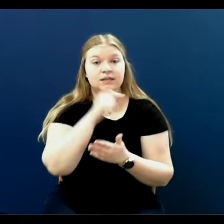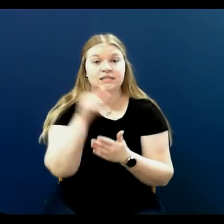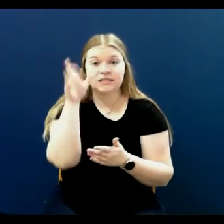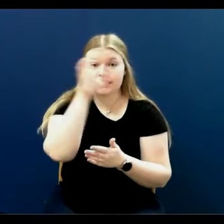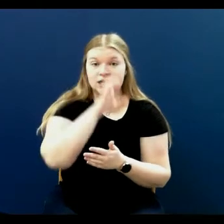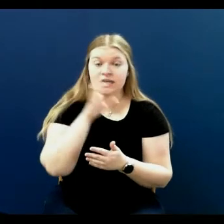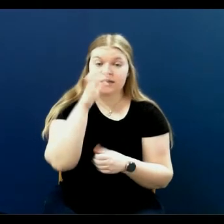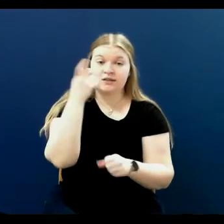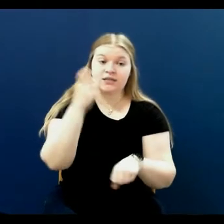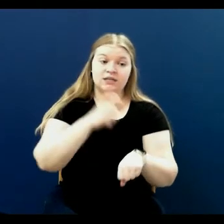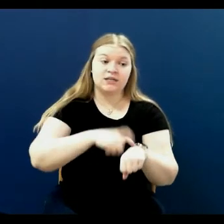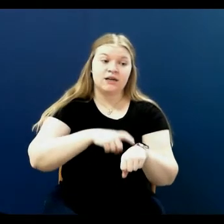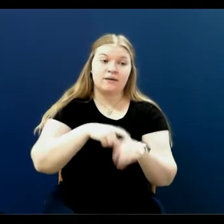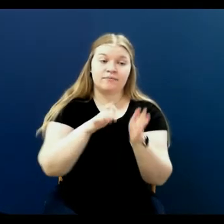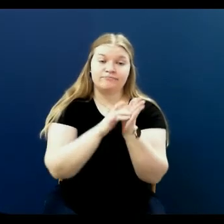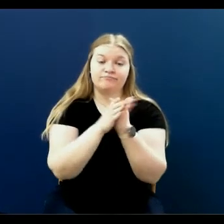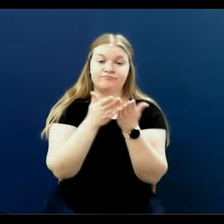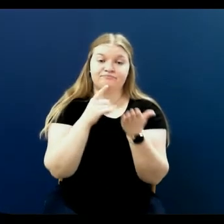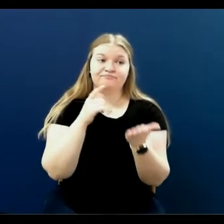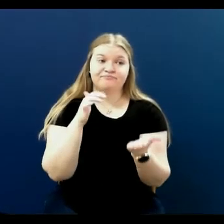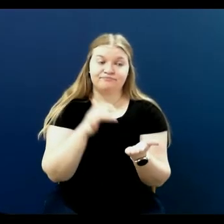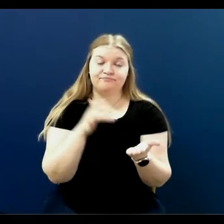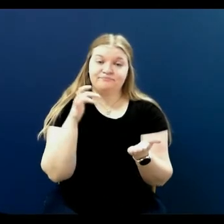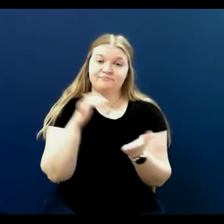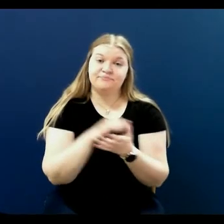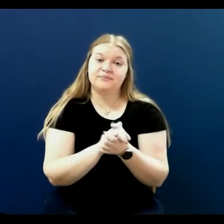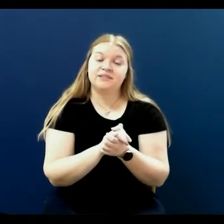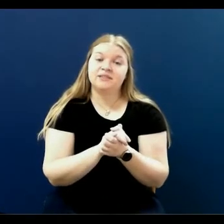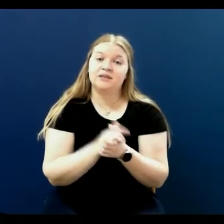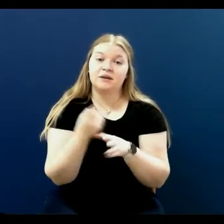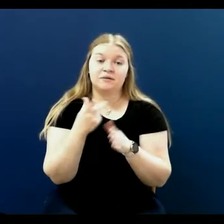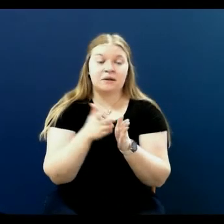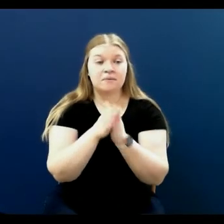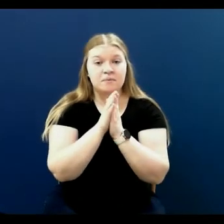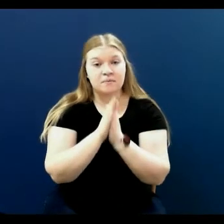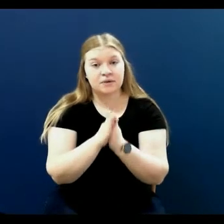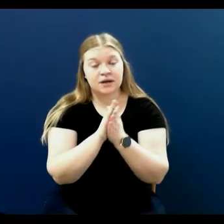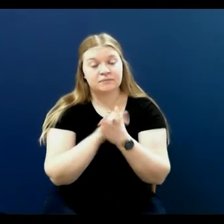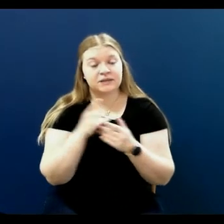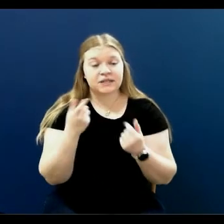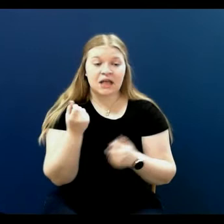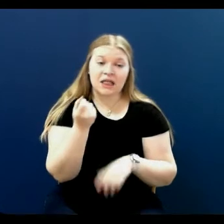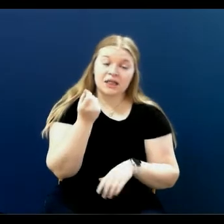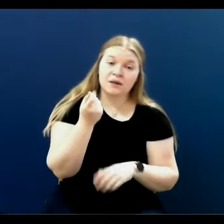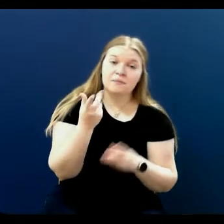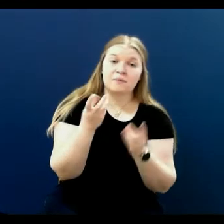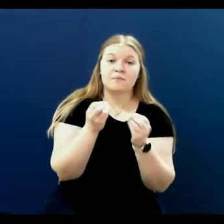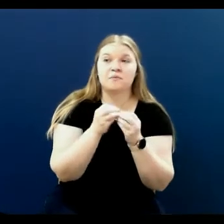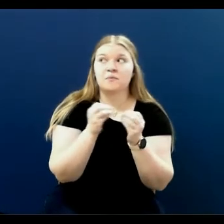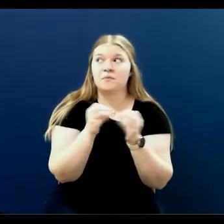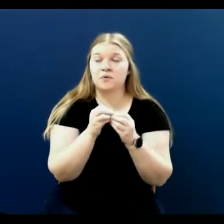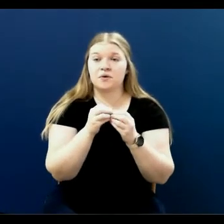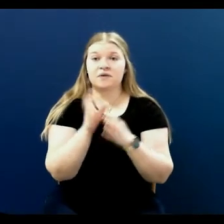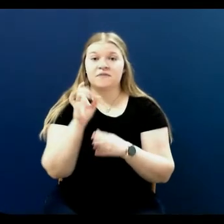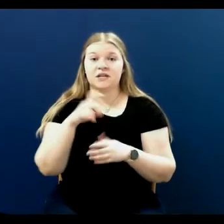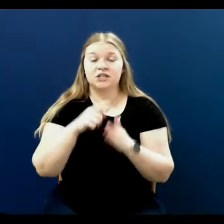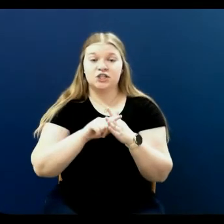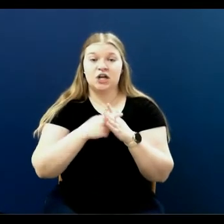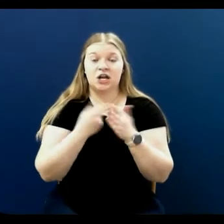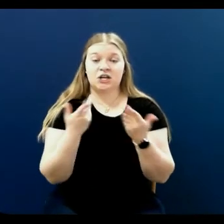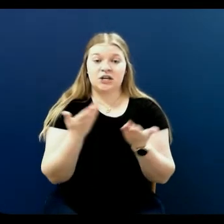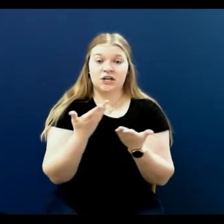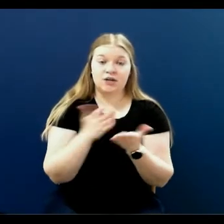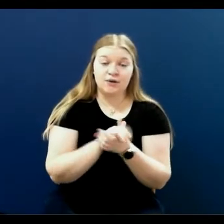to spend time in God's Word. By spending time in prayer, please, a little bit more. And if it needs to start here, start